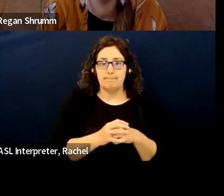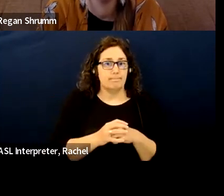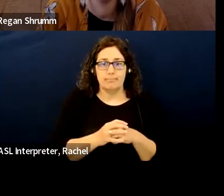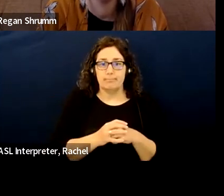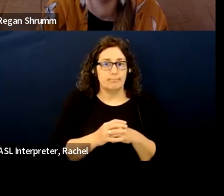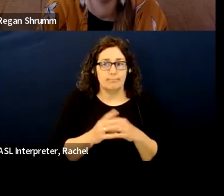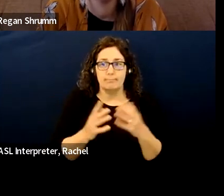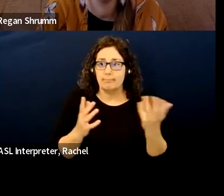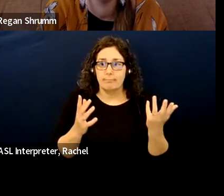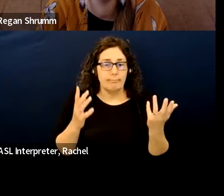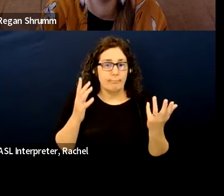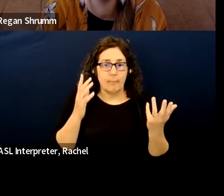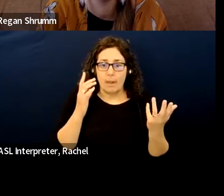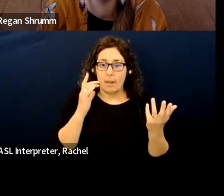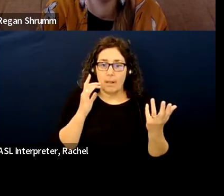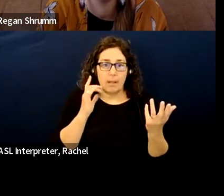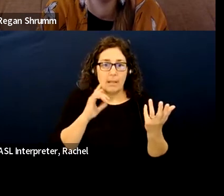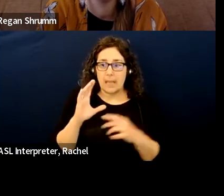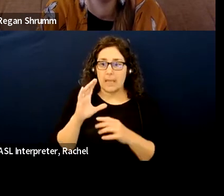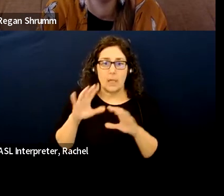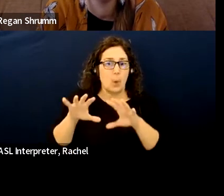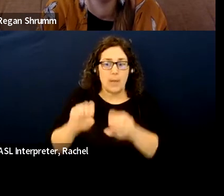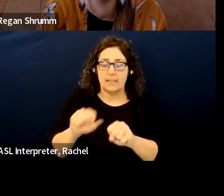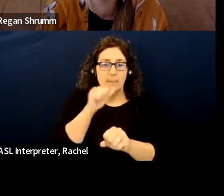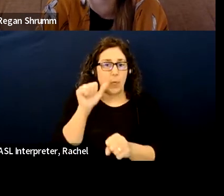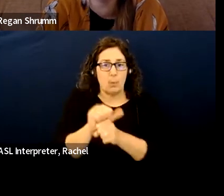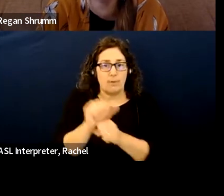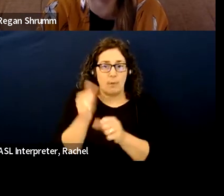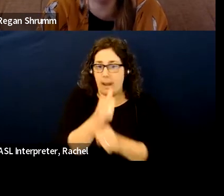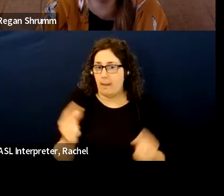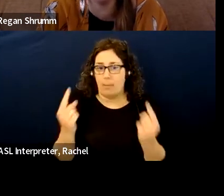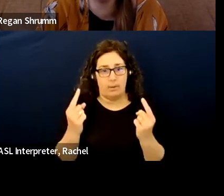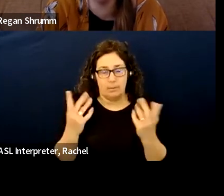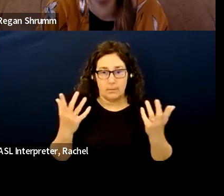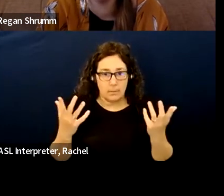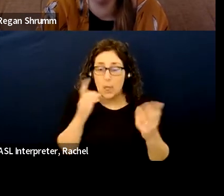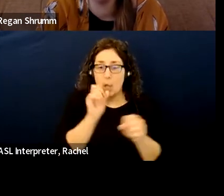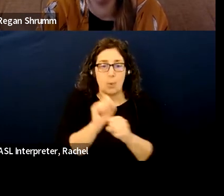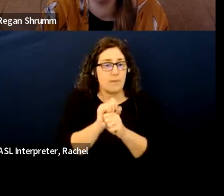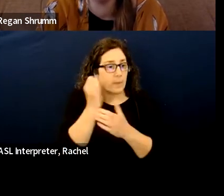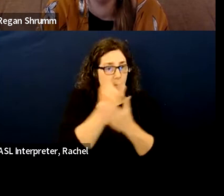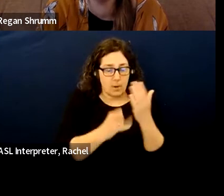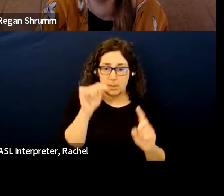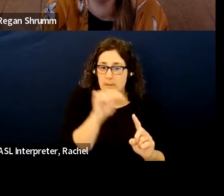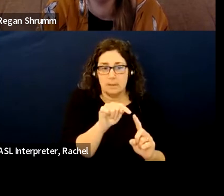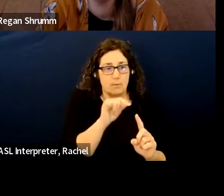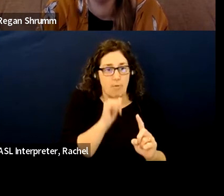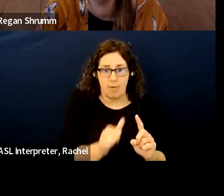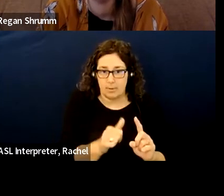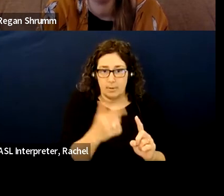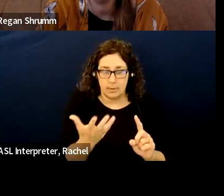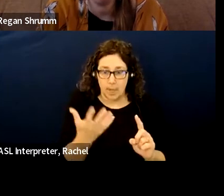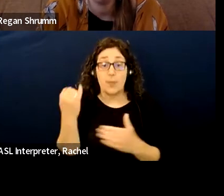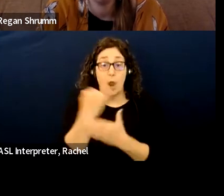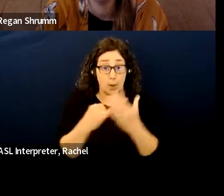speculative real estate market, like it's like colonialism. It's just not working for anybody. It's not working for the arts. I mean, the arts